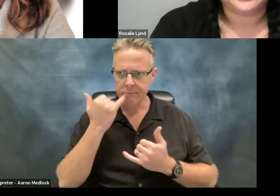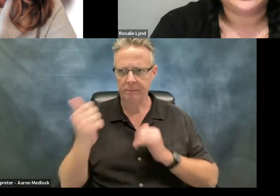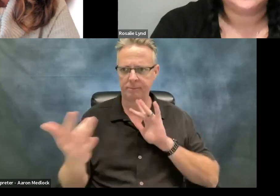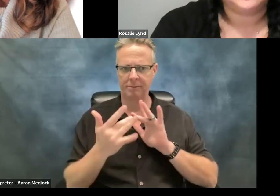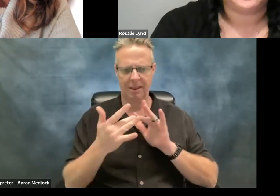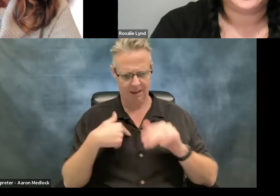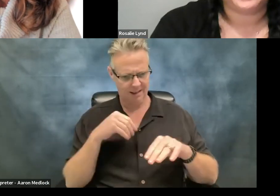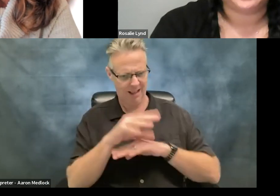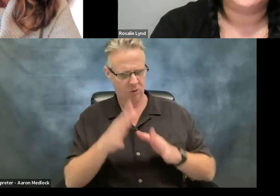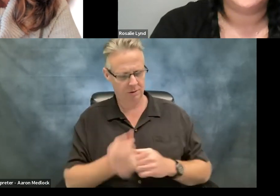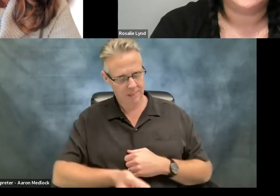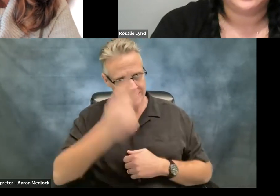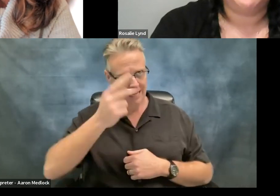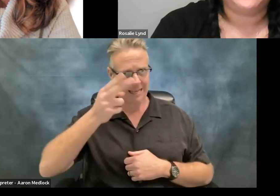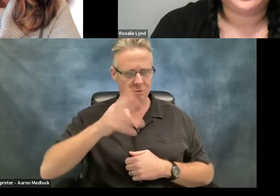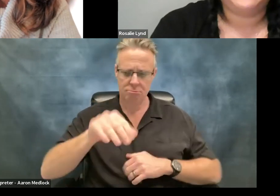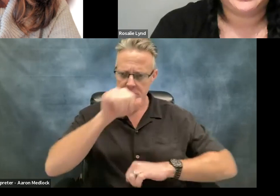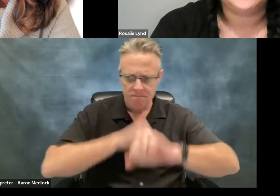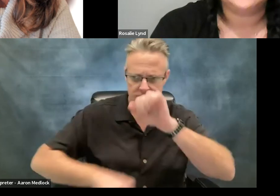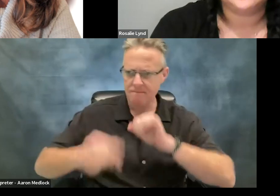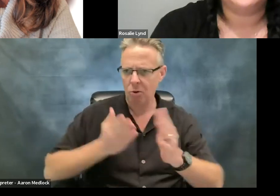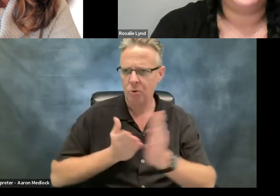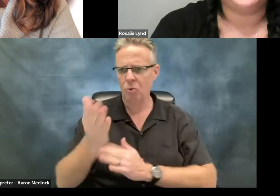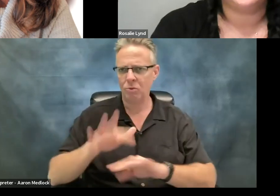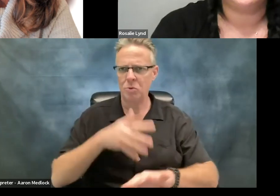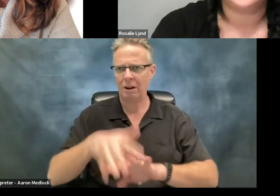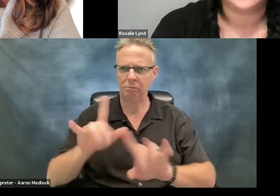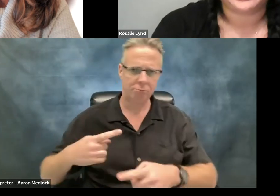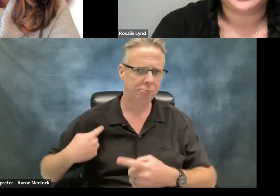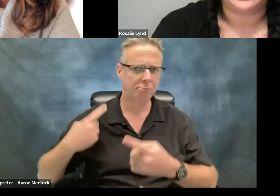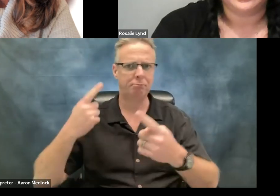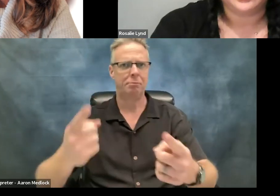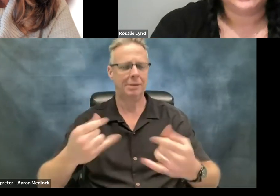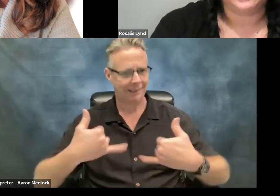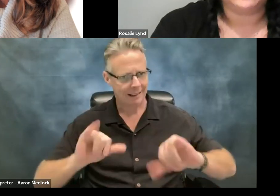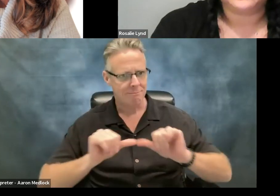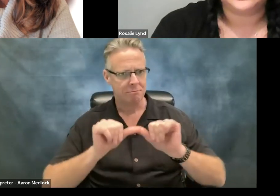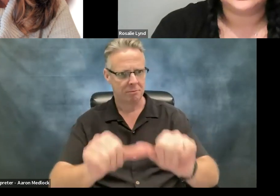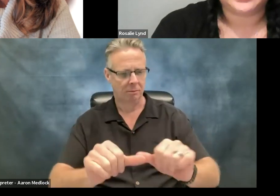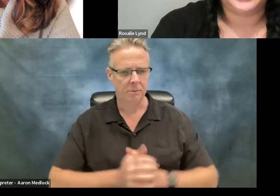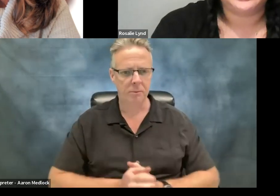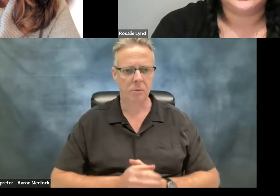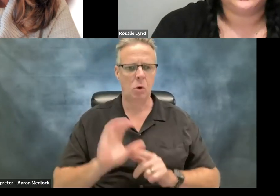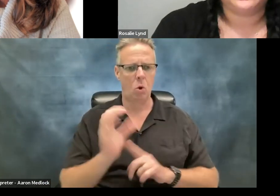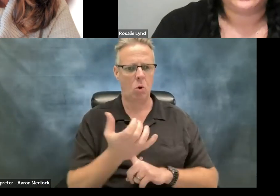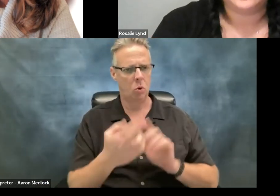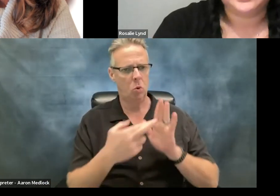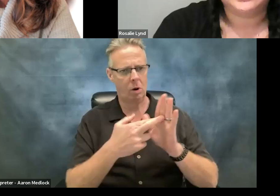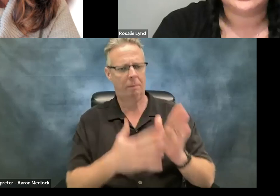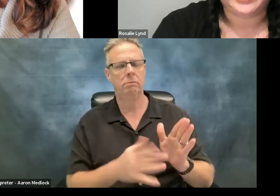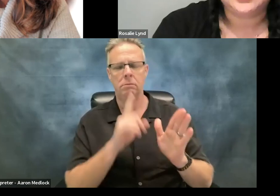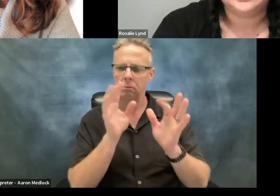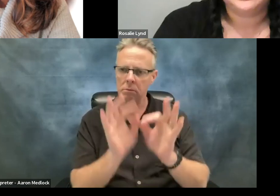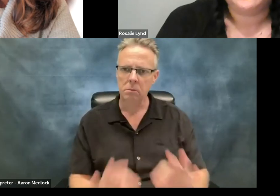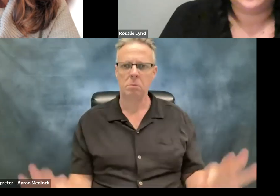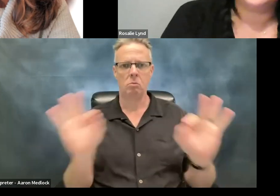who understands the history and trials that Native people have faced and still face to this day. Cultural representation is so important in